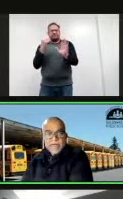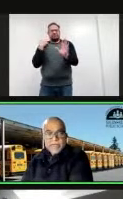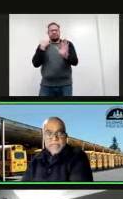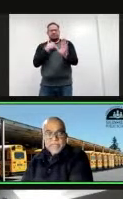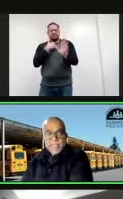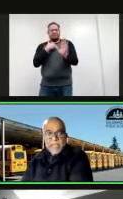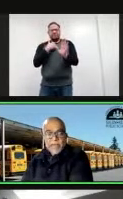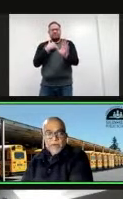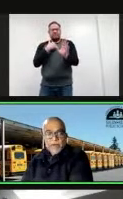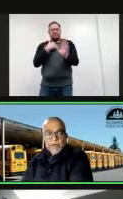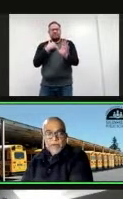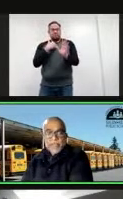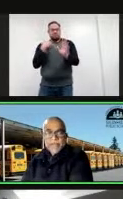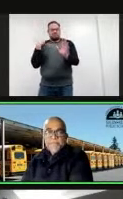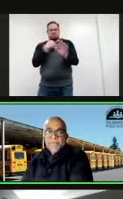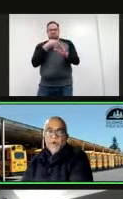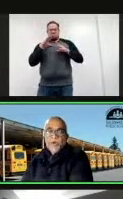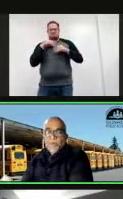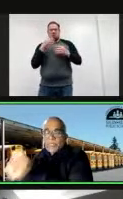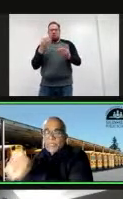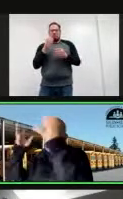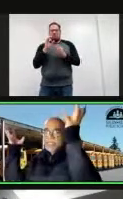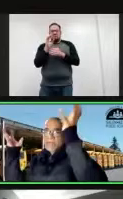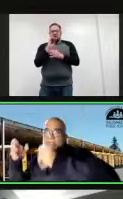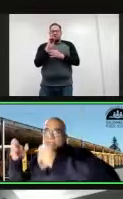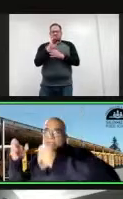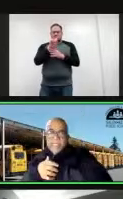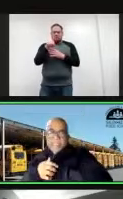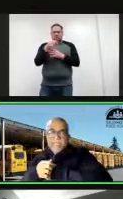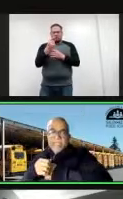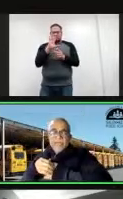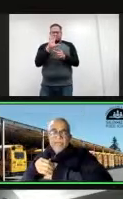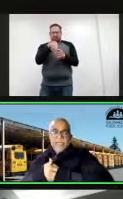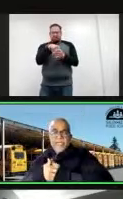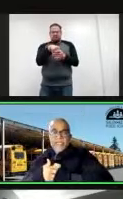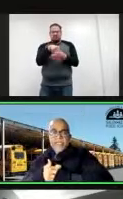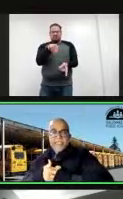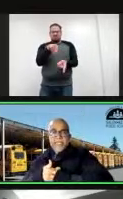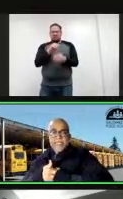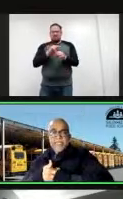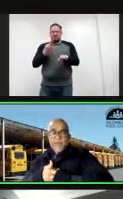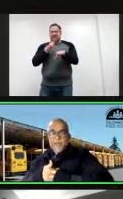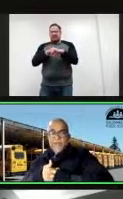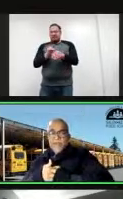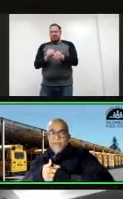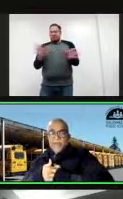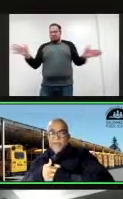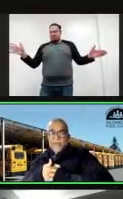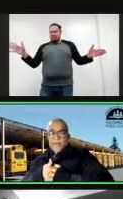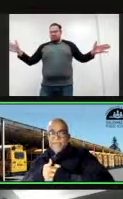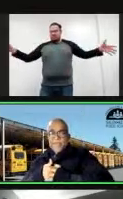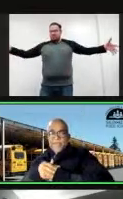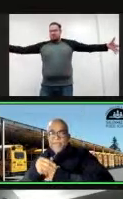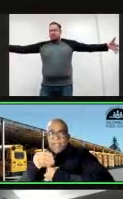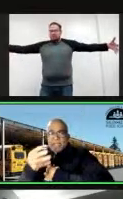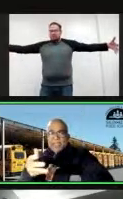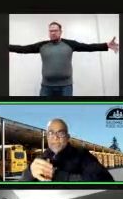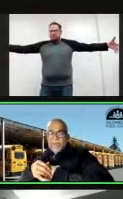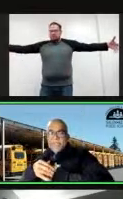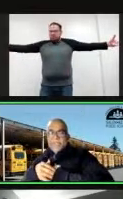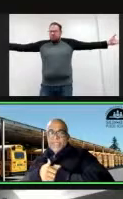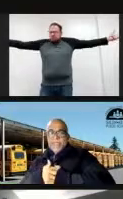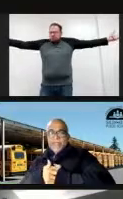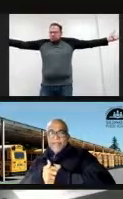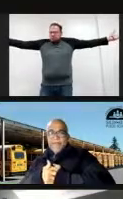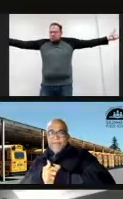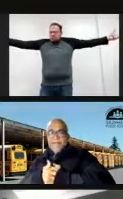our Salem, Oregon? Or do we think in terms of nationally or do we think regionally? So to answer your